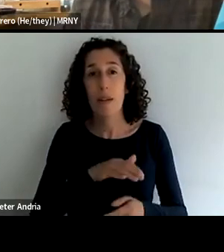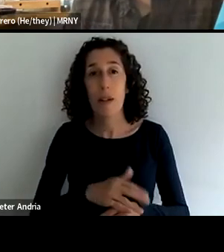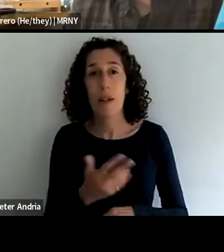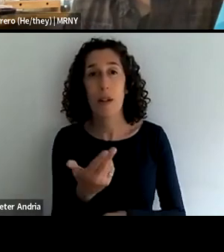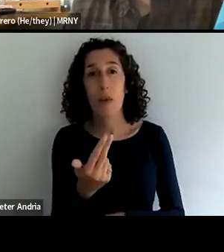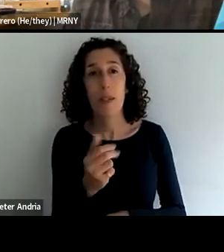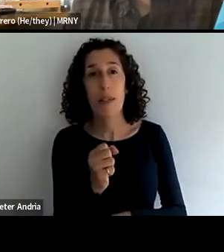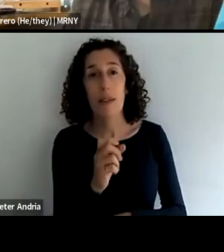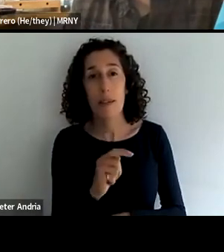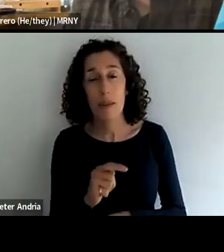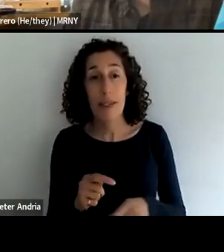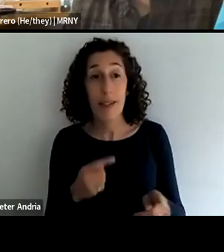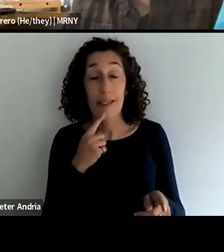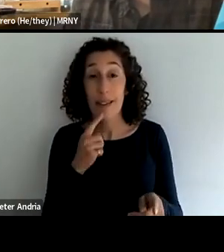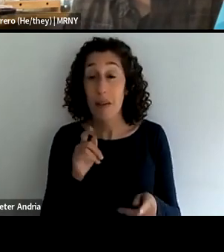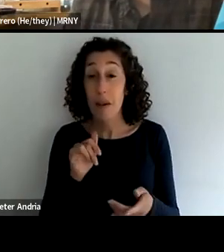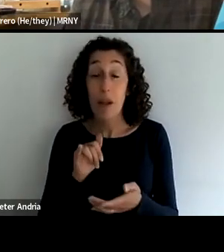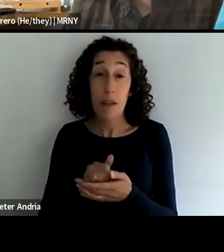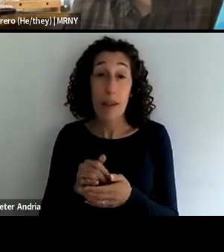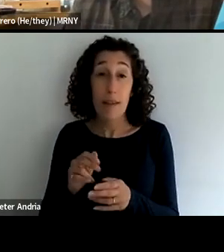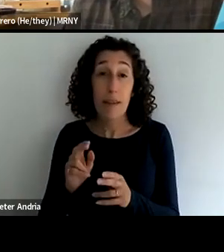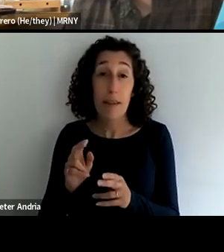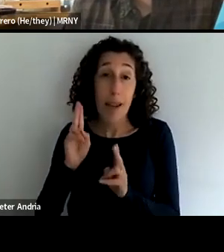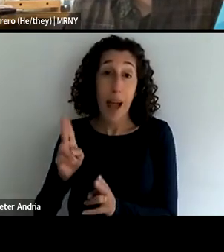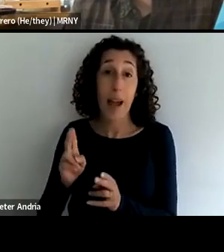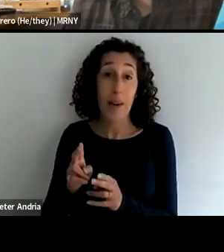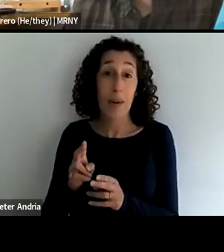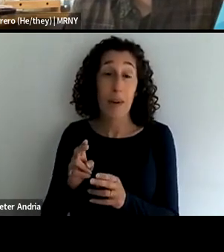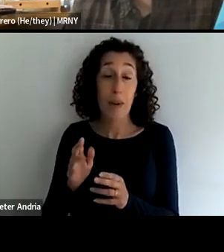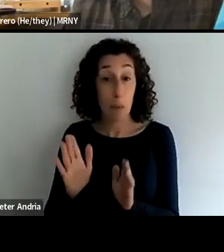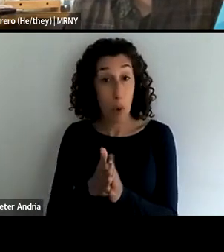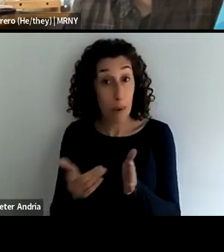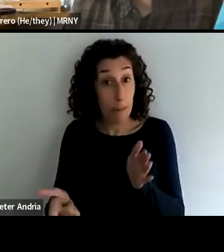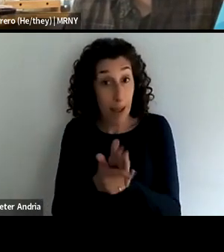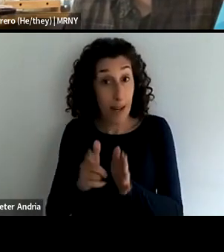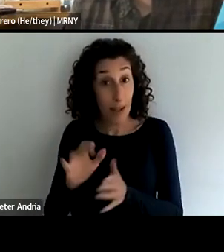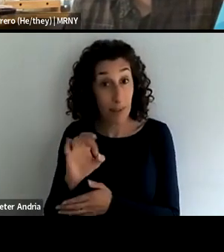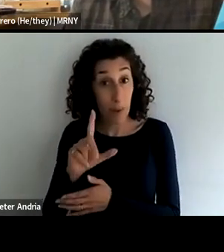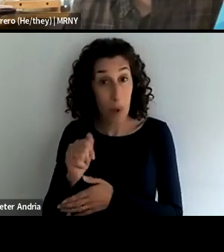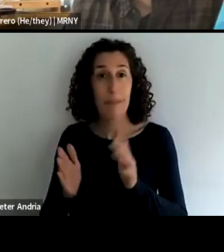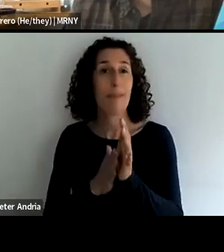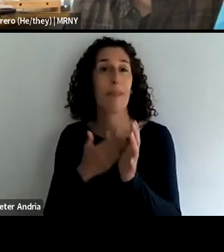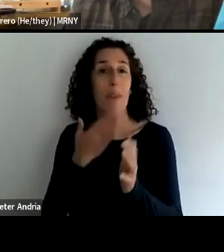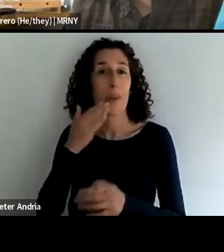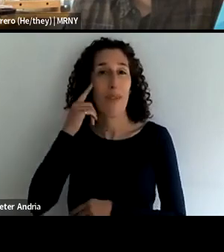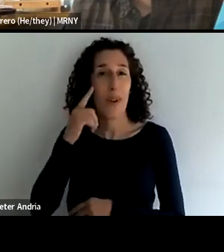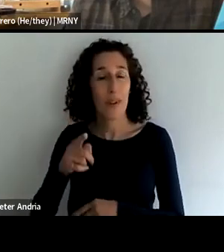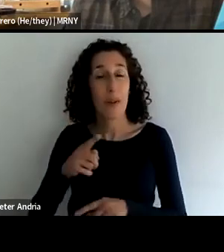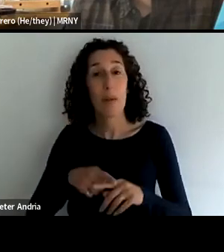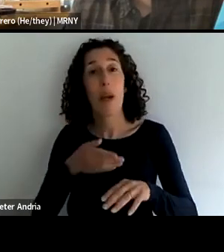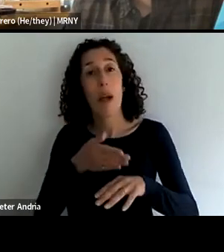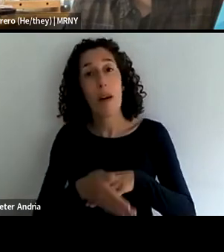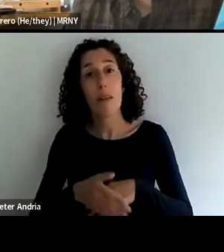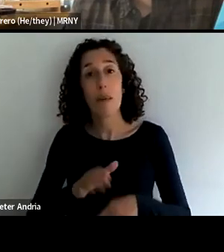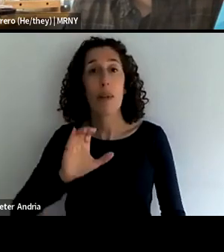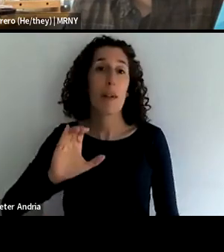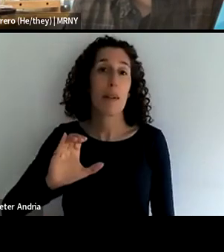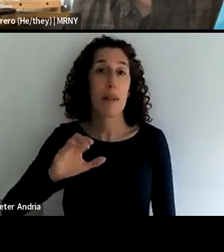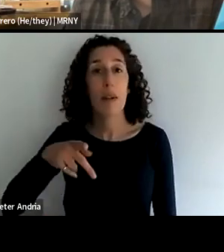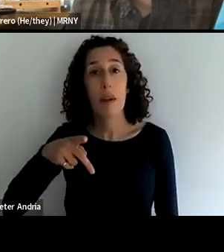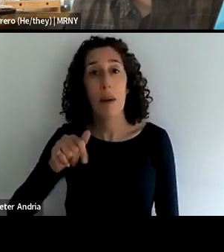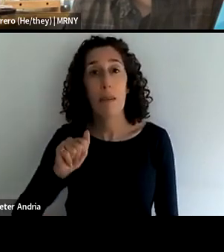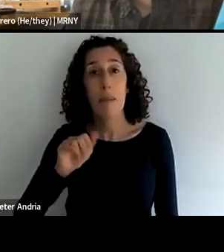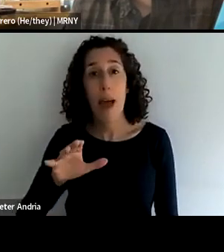Sid, that's an honor. What an honor. And I was like, okay. But then after the CPAC clip